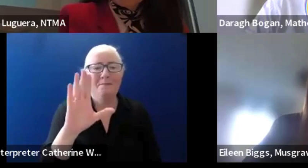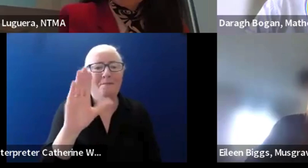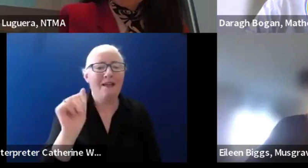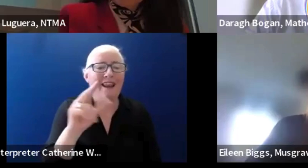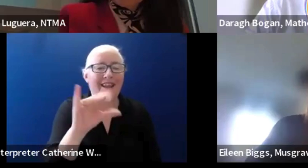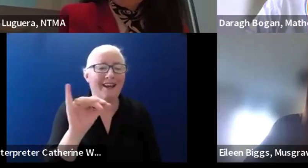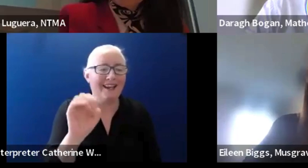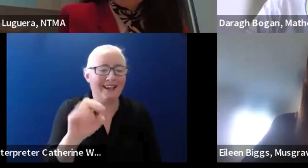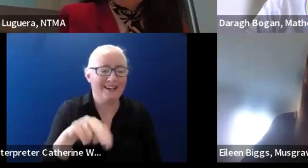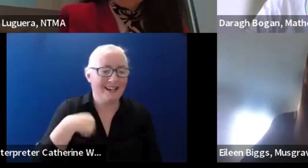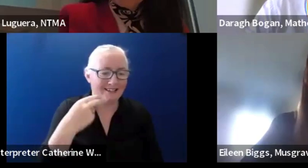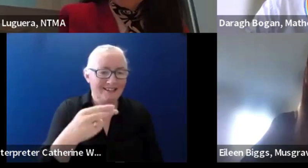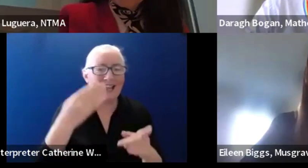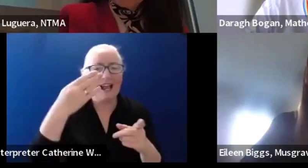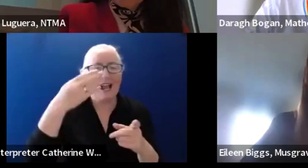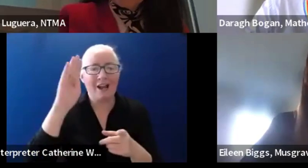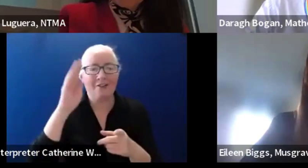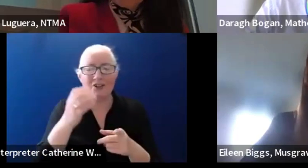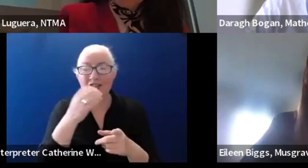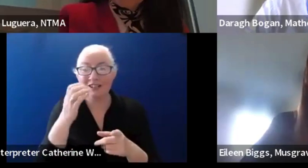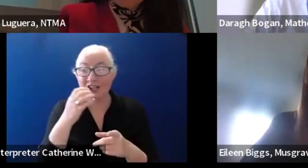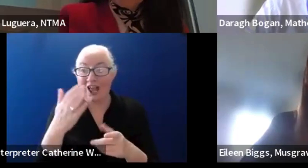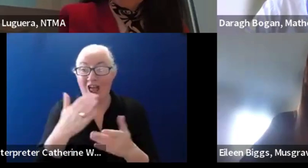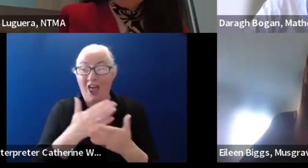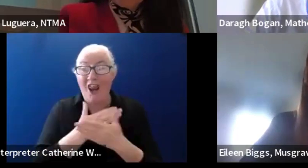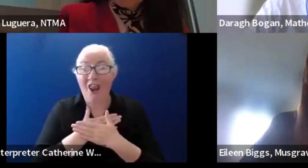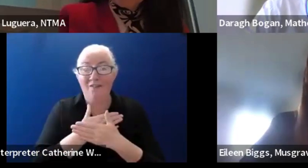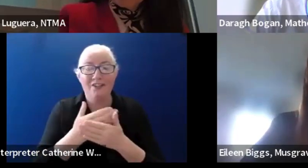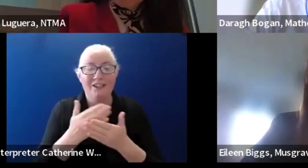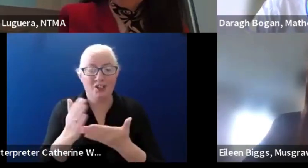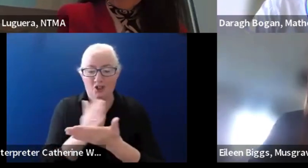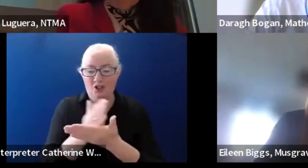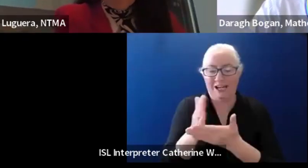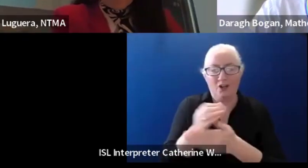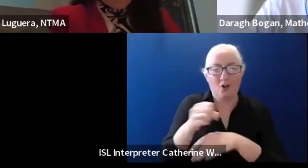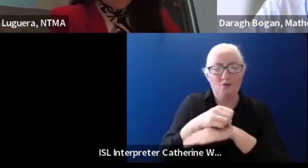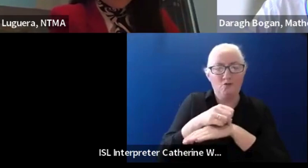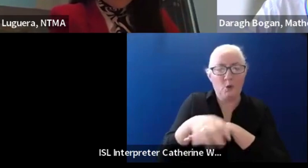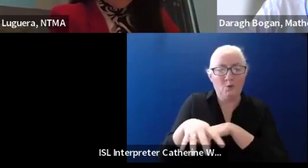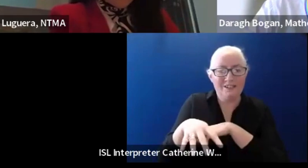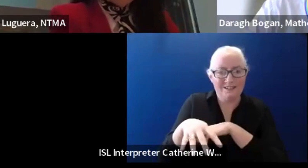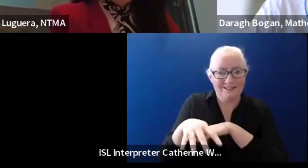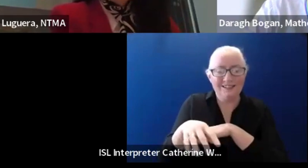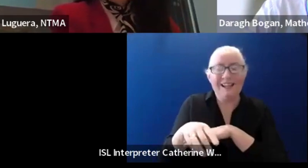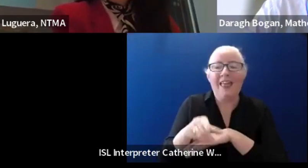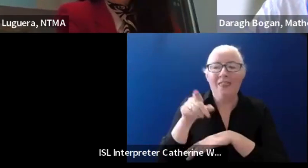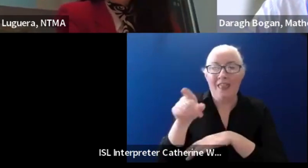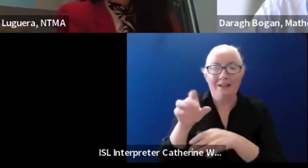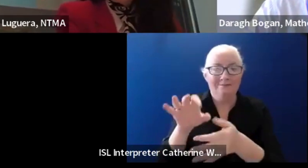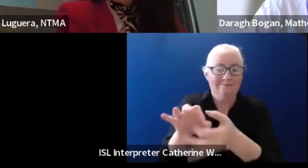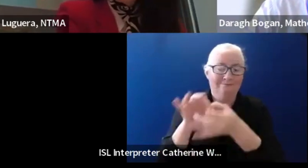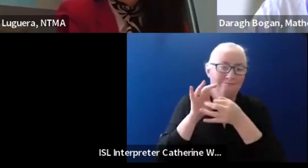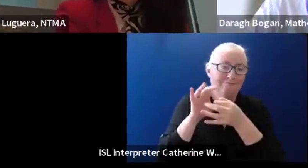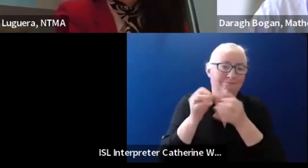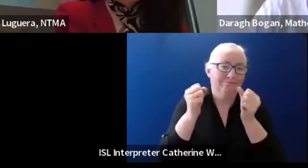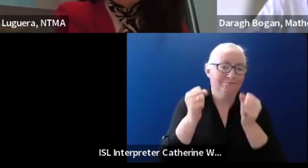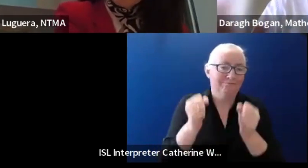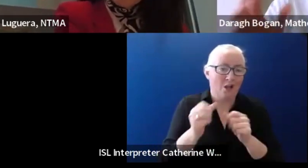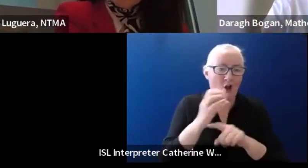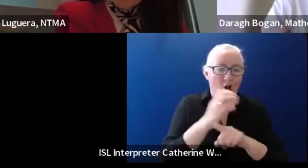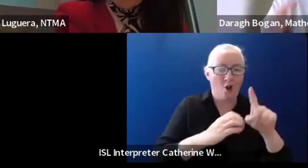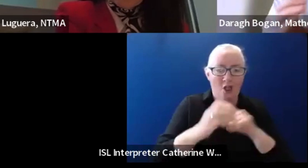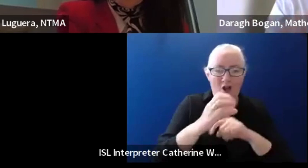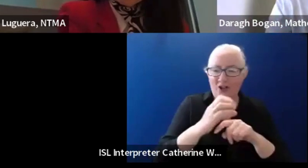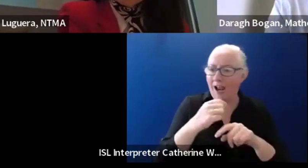at Irish Distillers. I loved the Shared Roots initiative that you launched. And for me, it just resonates so strongly around culture. That's the word I